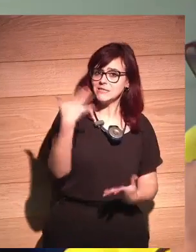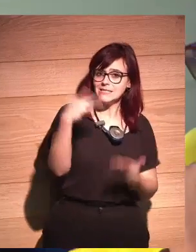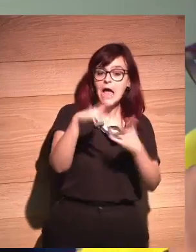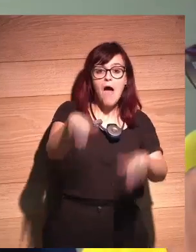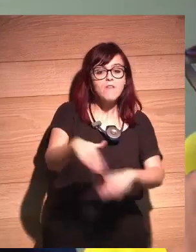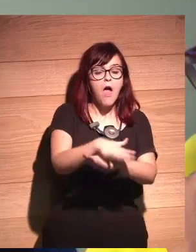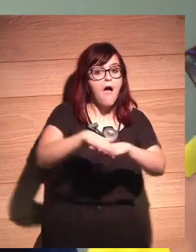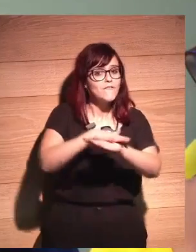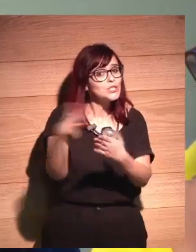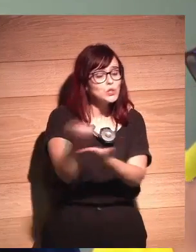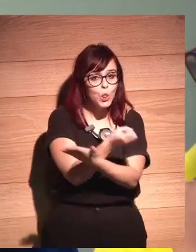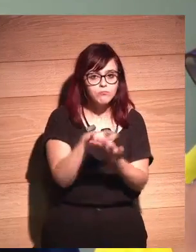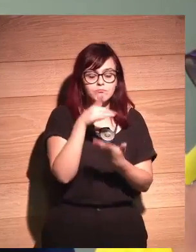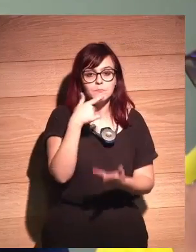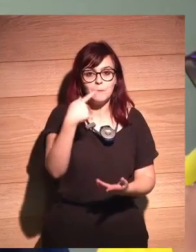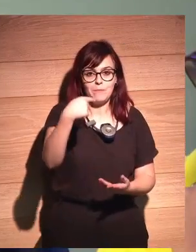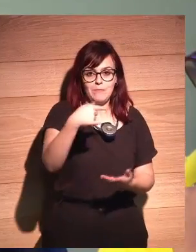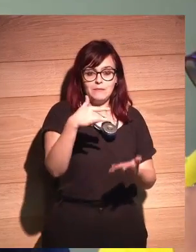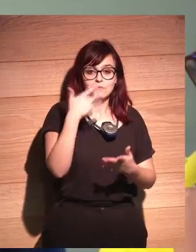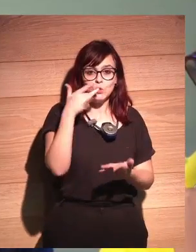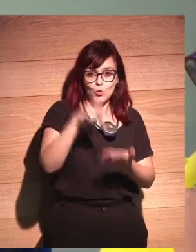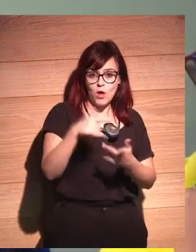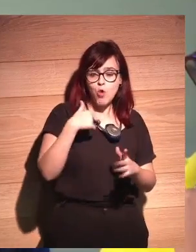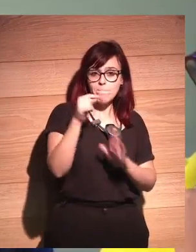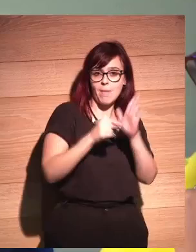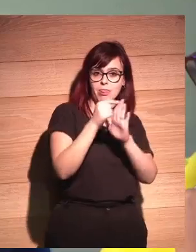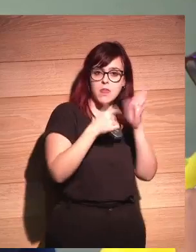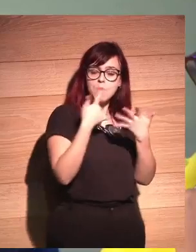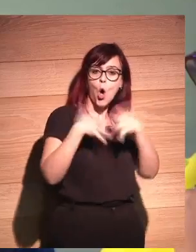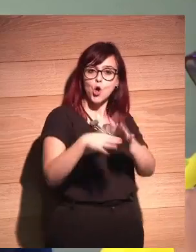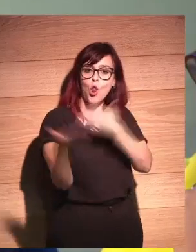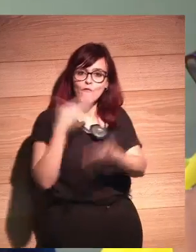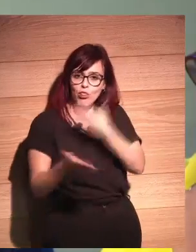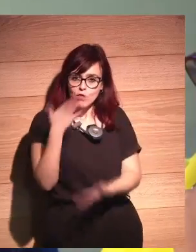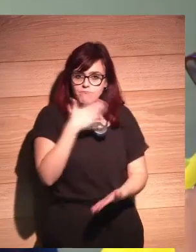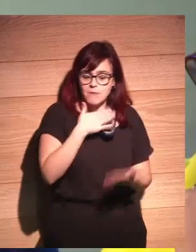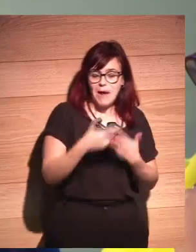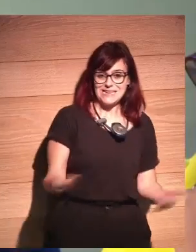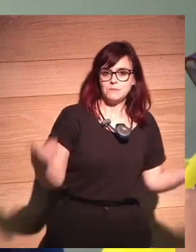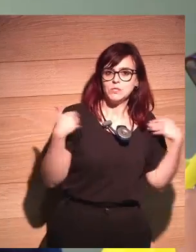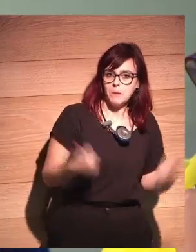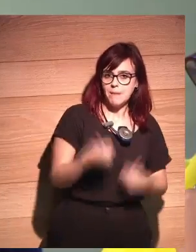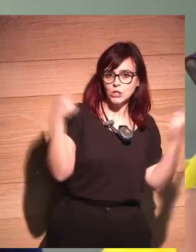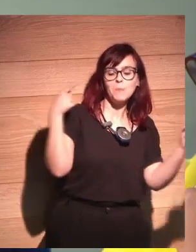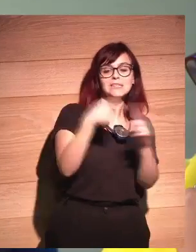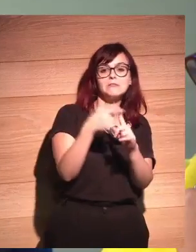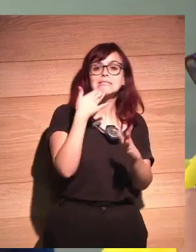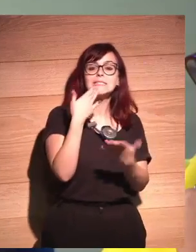accountable. They will have a responsible planet. So the fact of measuring my contribution makes me